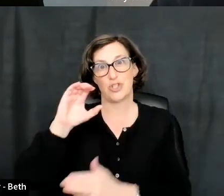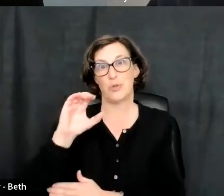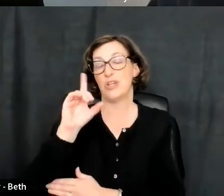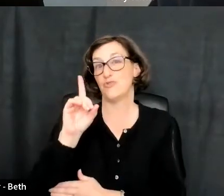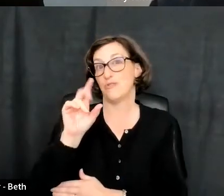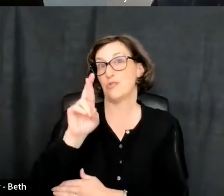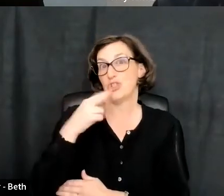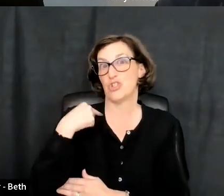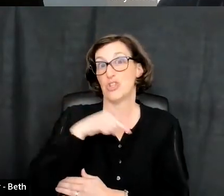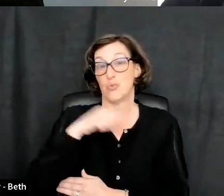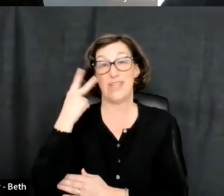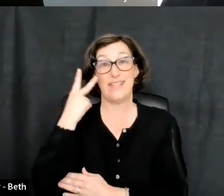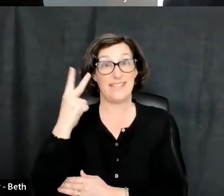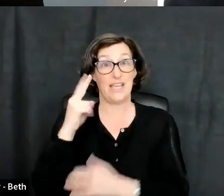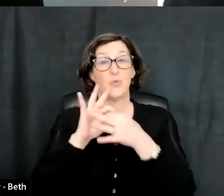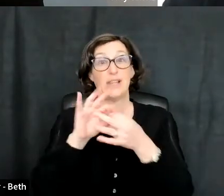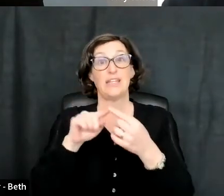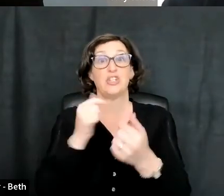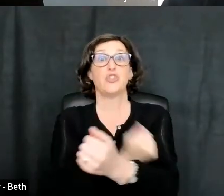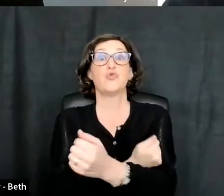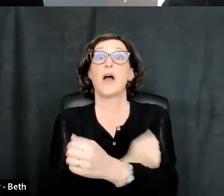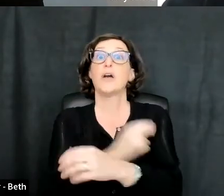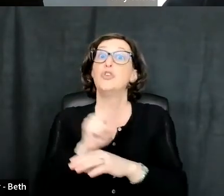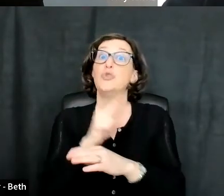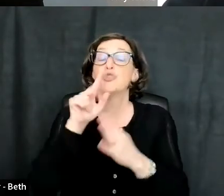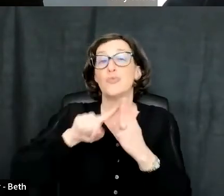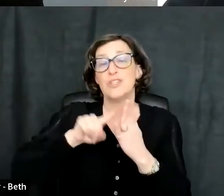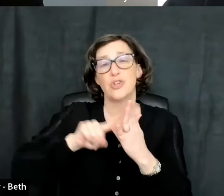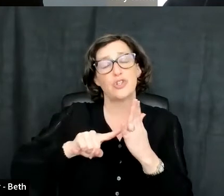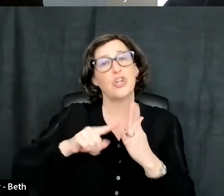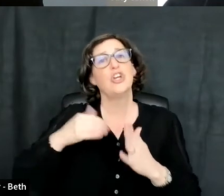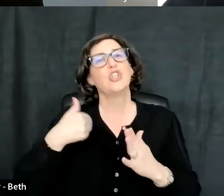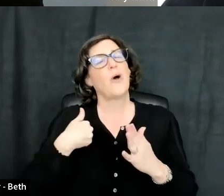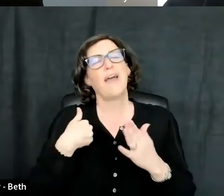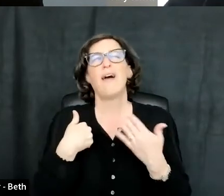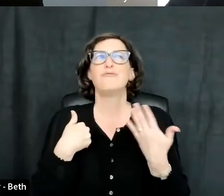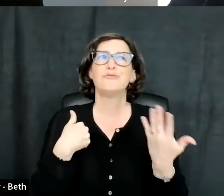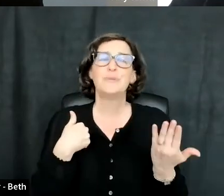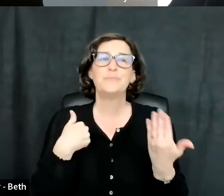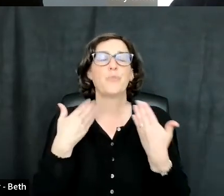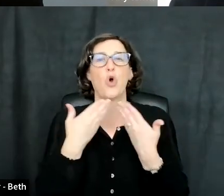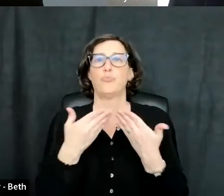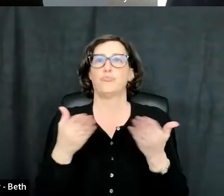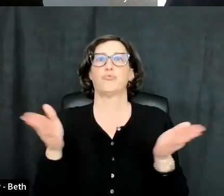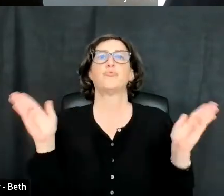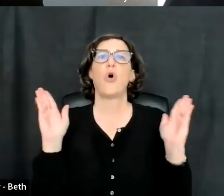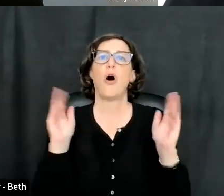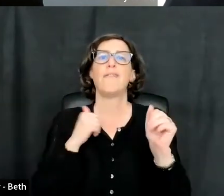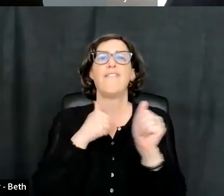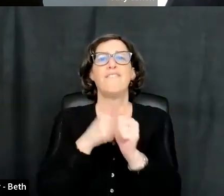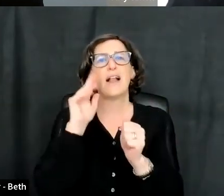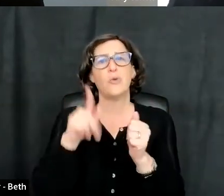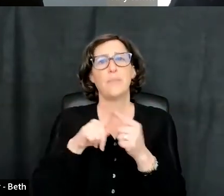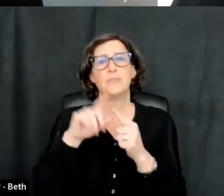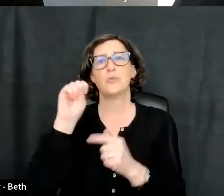to drug use research. And so I had just had like a very broad sort of follow-up to Sarah's